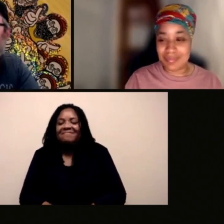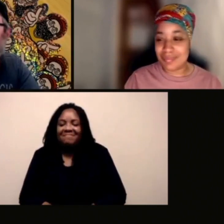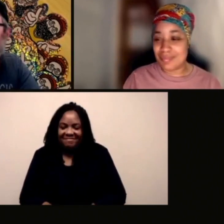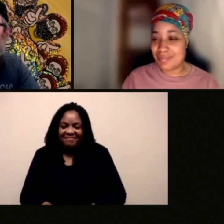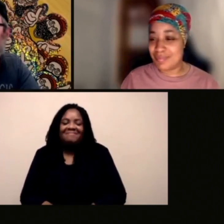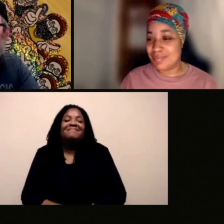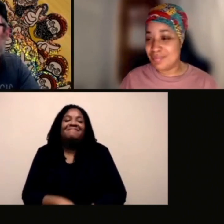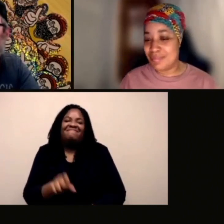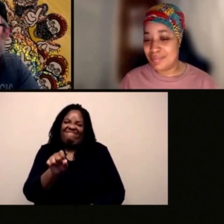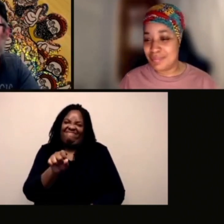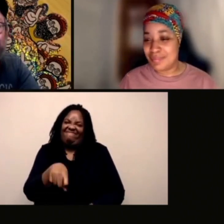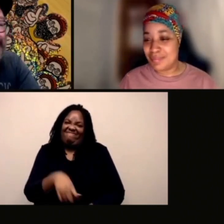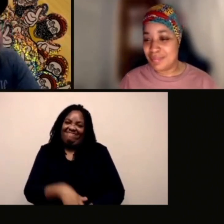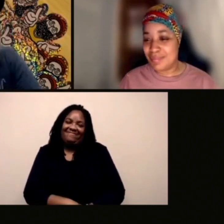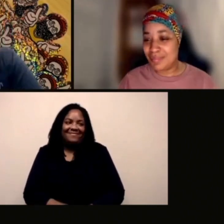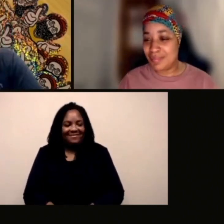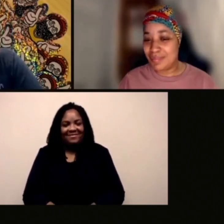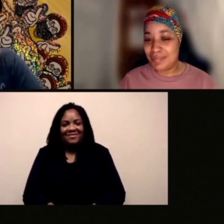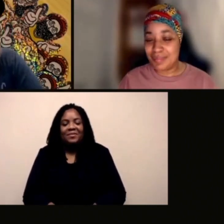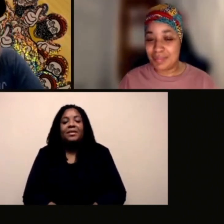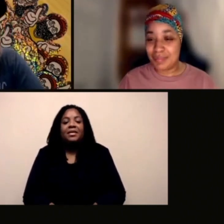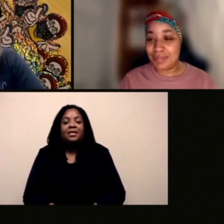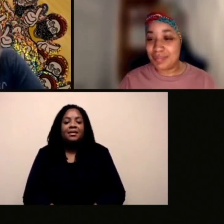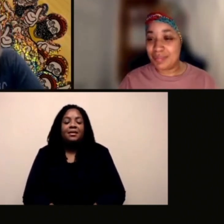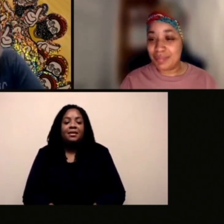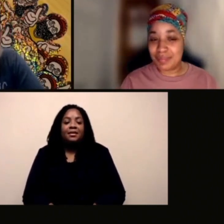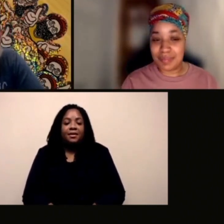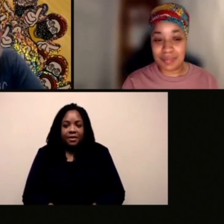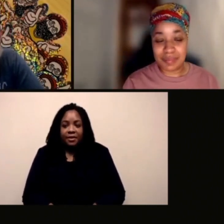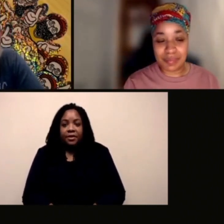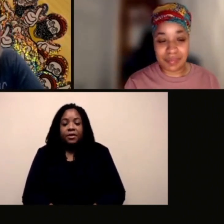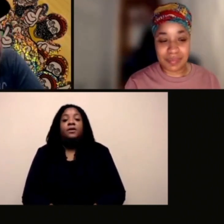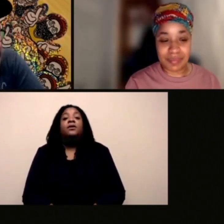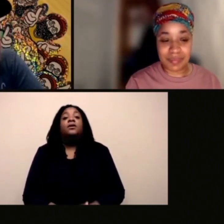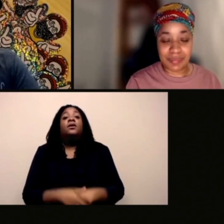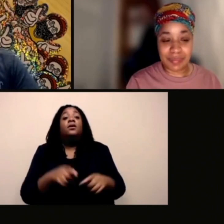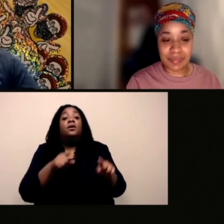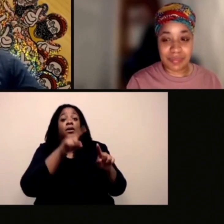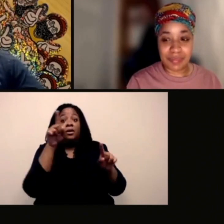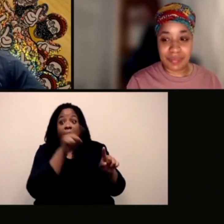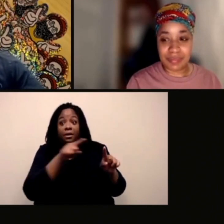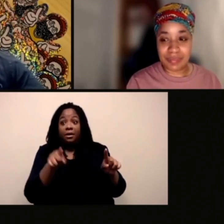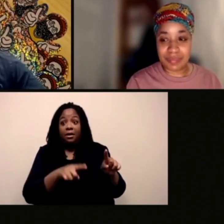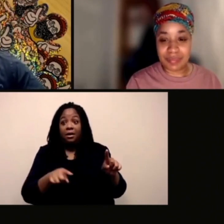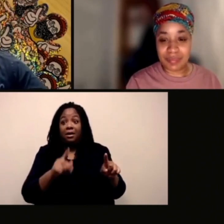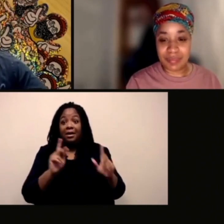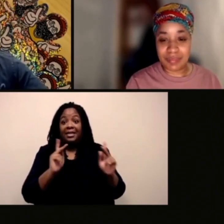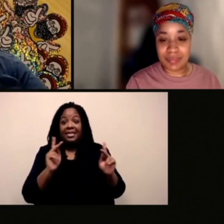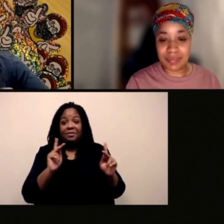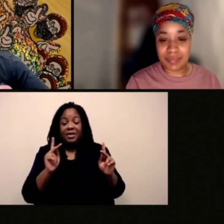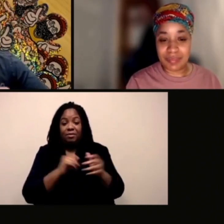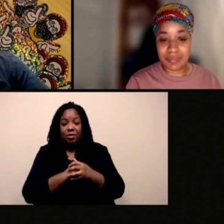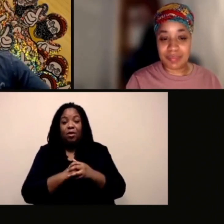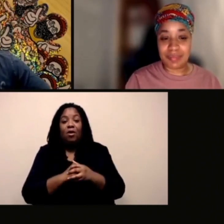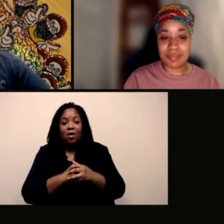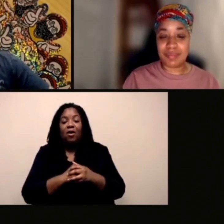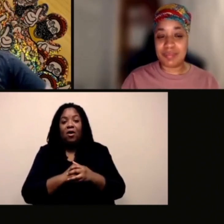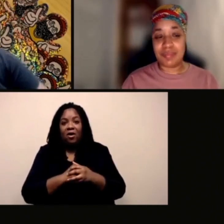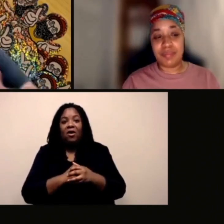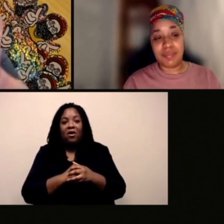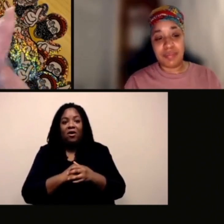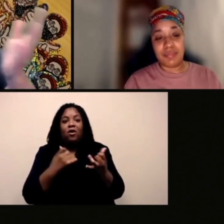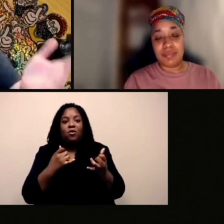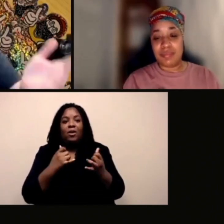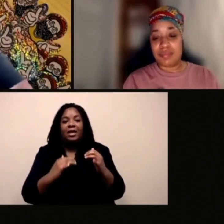Yes, they did. Okay, alongside all of these fellows are these beautiful humans. We currently have up